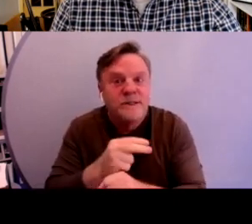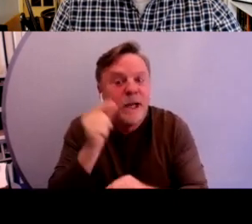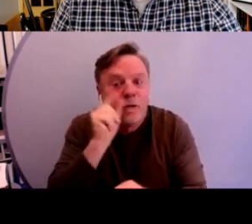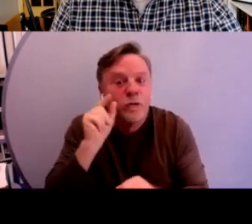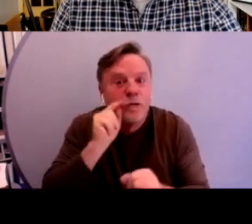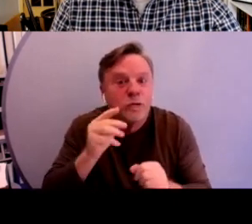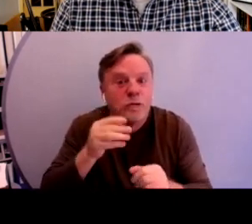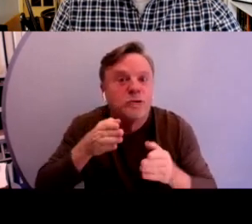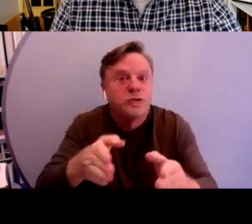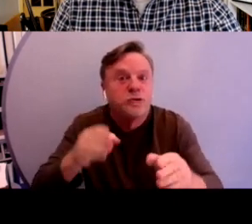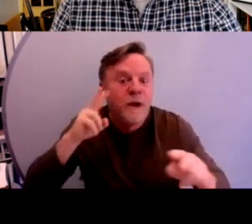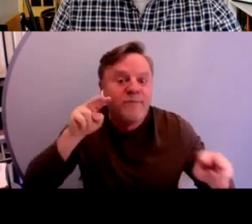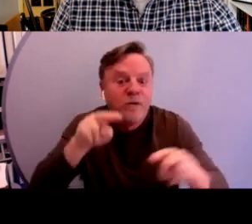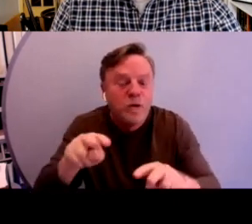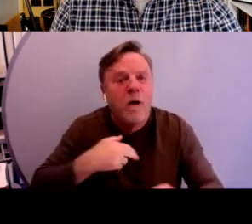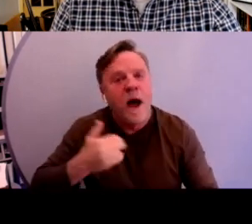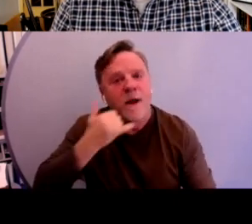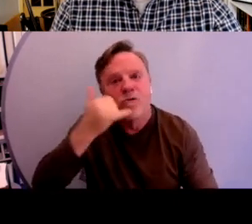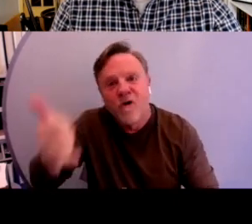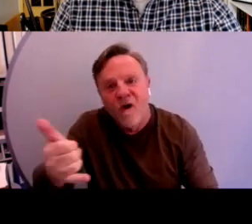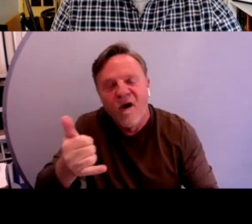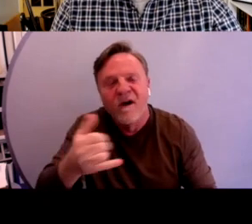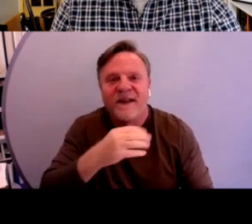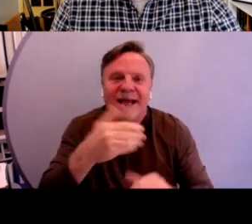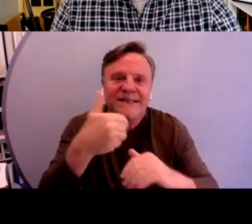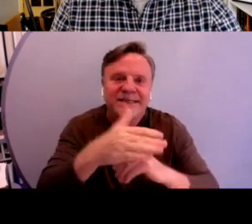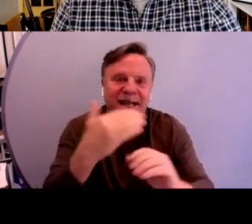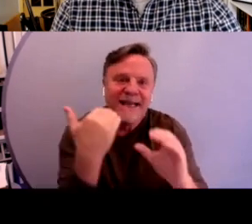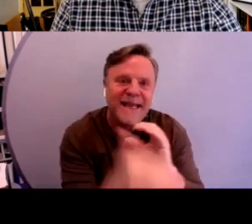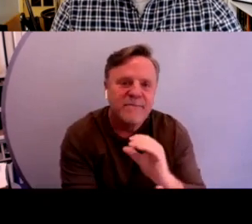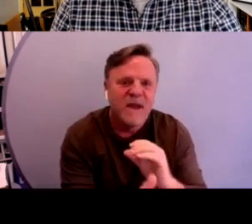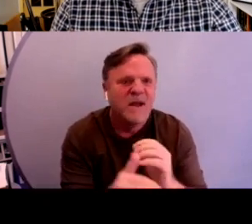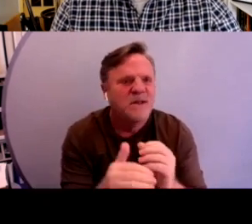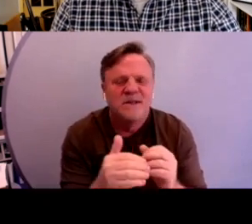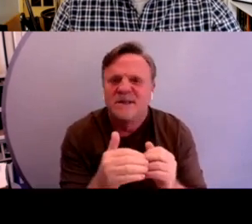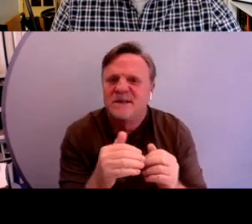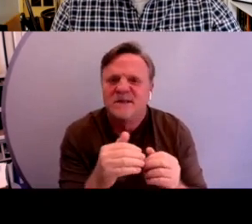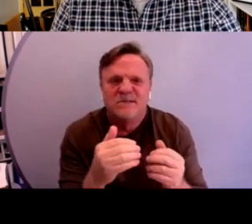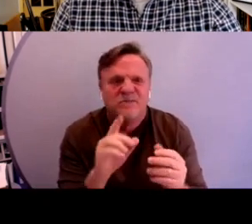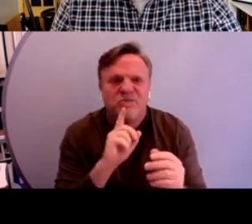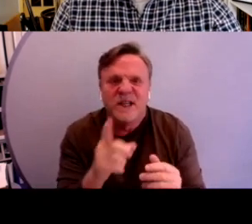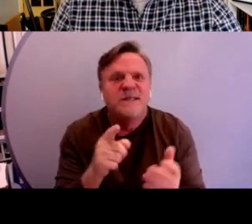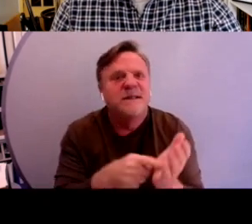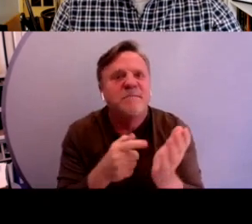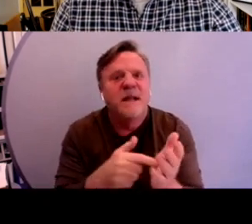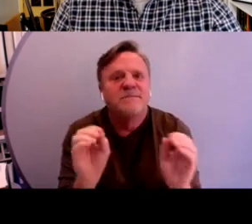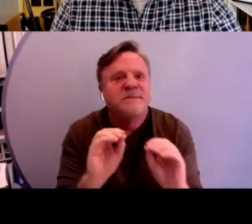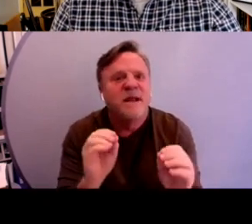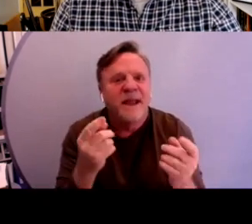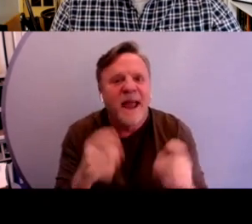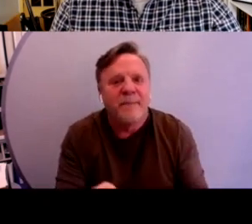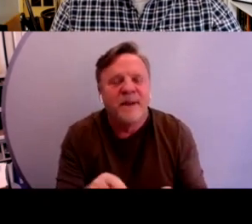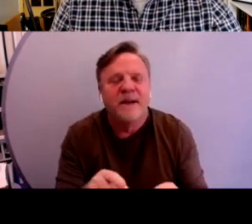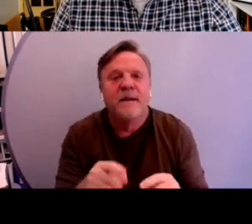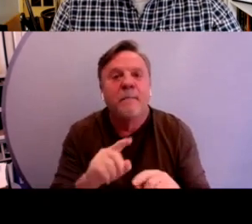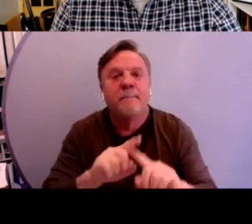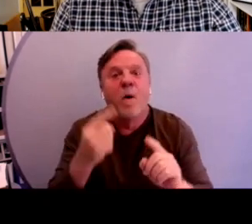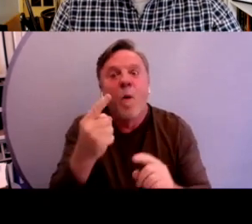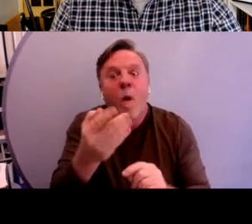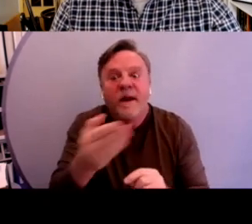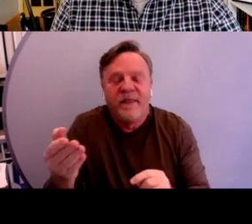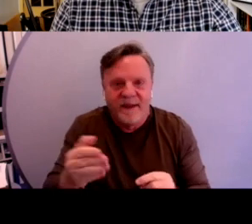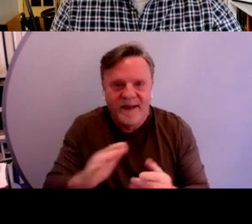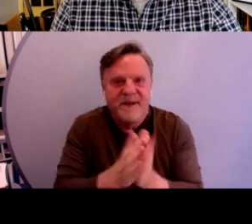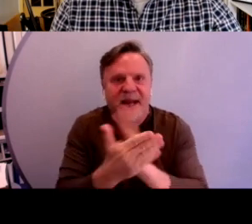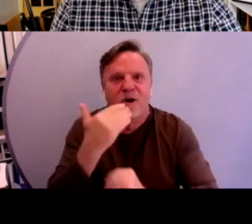called mosques. I sent emails. A lot of those were dead ends, but one of them turned into a really good lead. So just keep